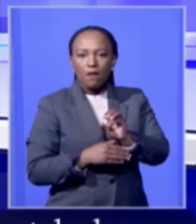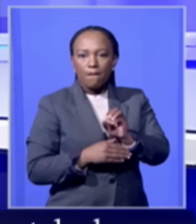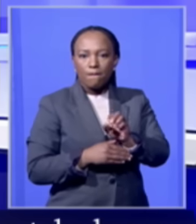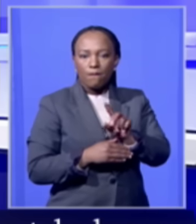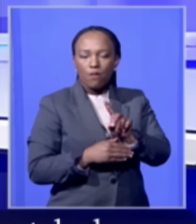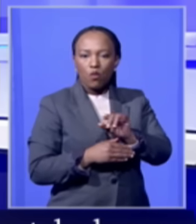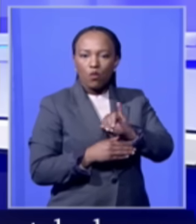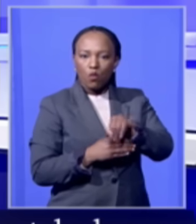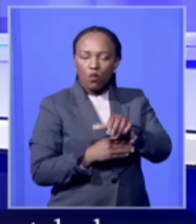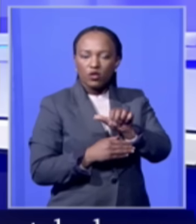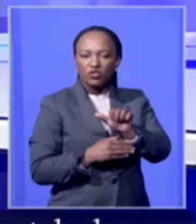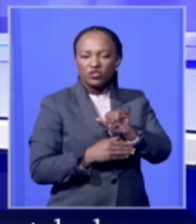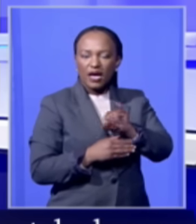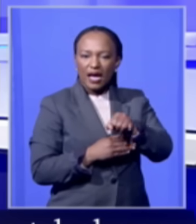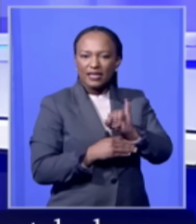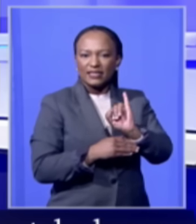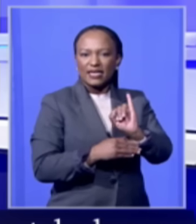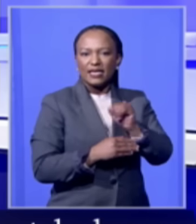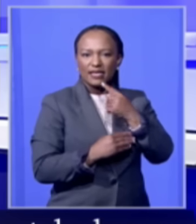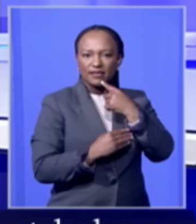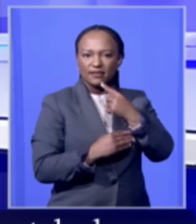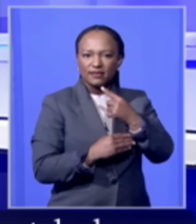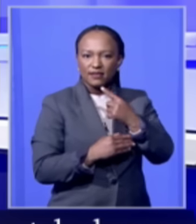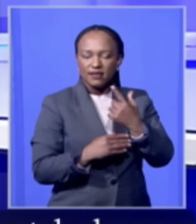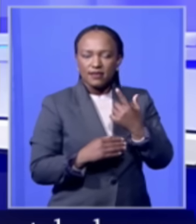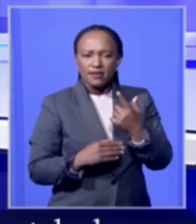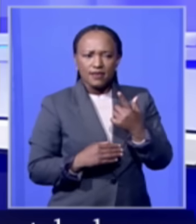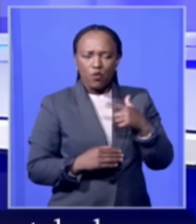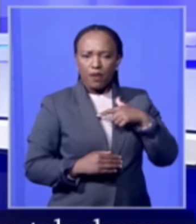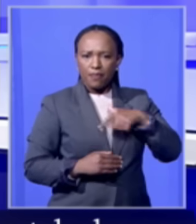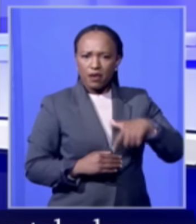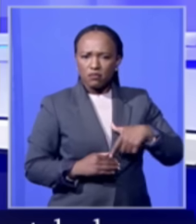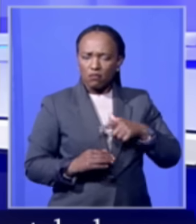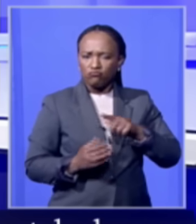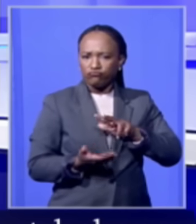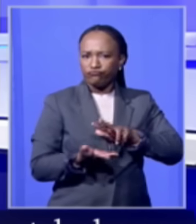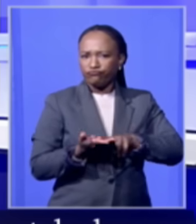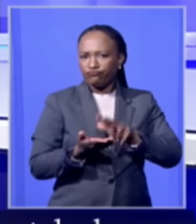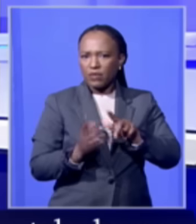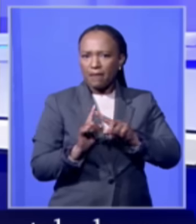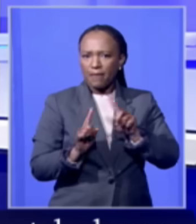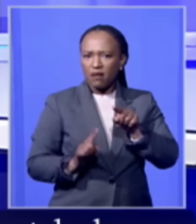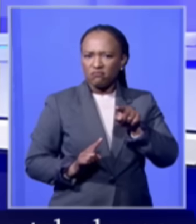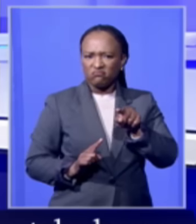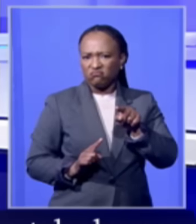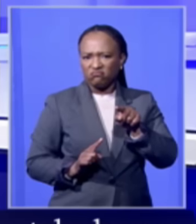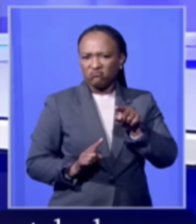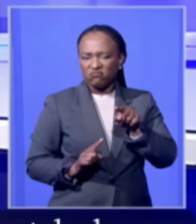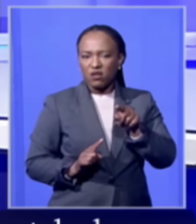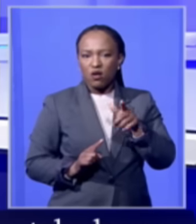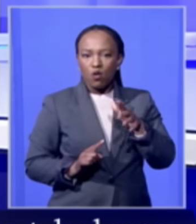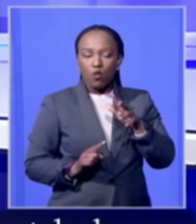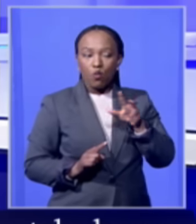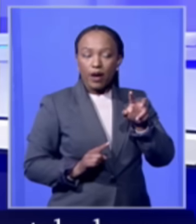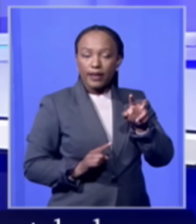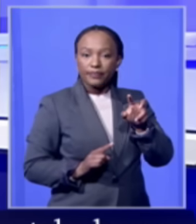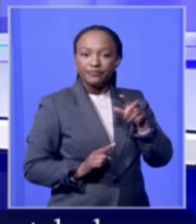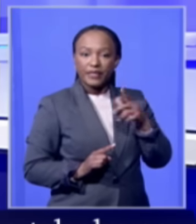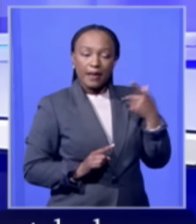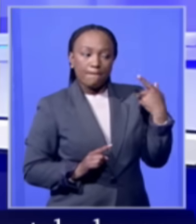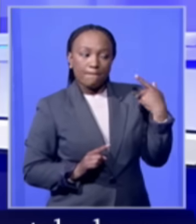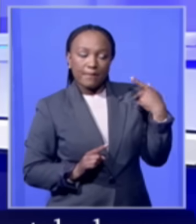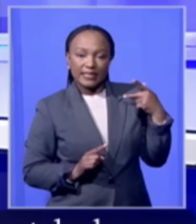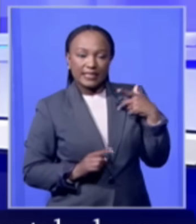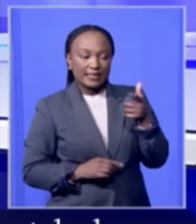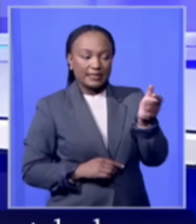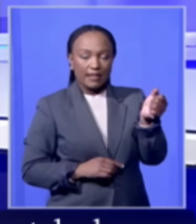ya magoši ba boletše ka maikemišetšo a go ganana le kgopelo ya bona ya go ganetšana le sephetho sa go hlatha kgošigatšana masalanabo